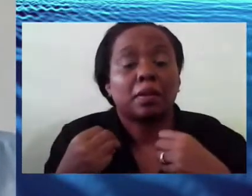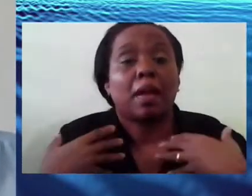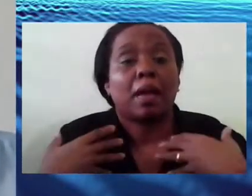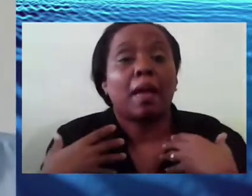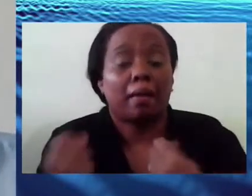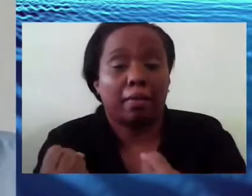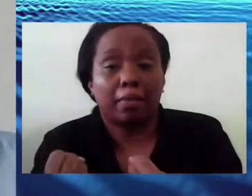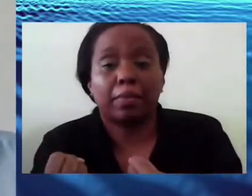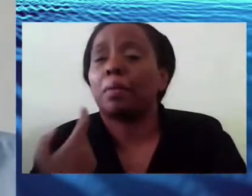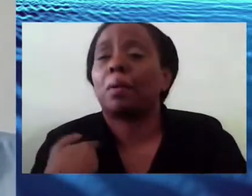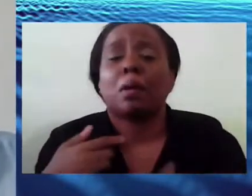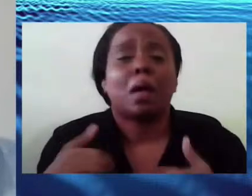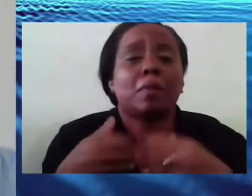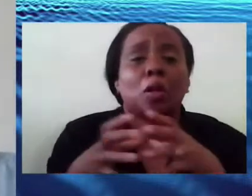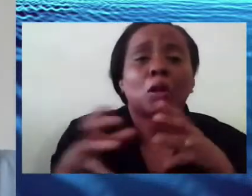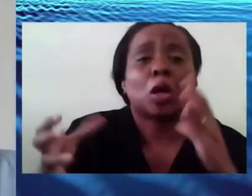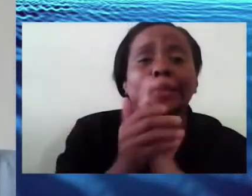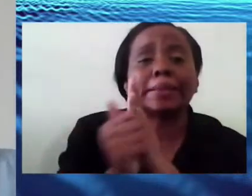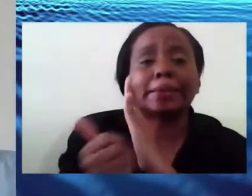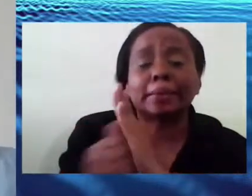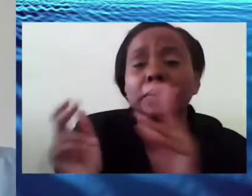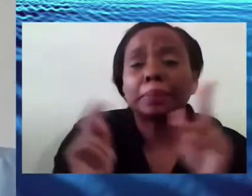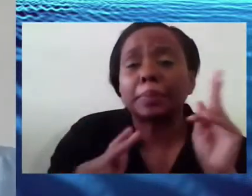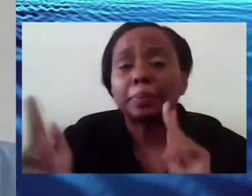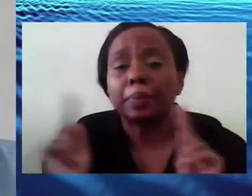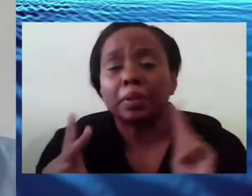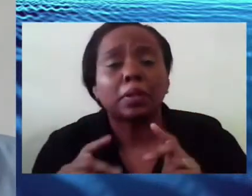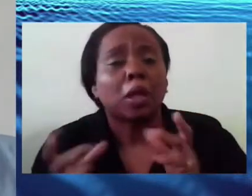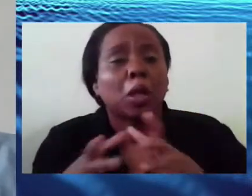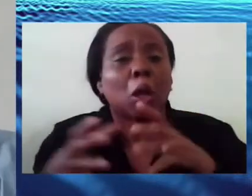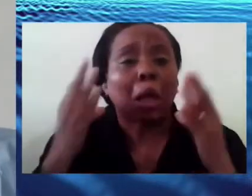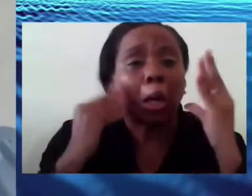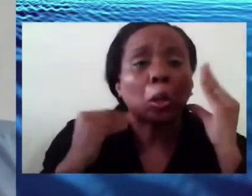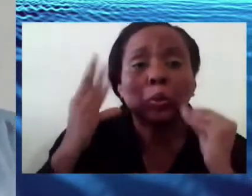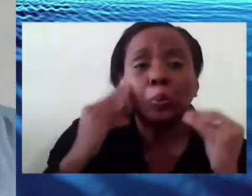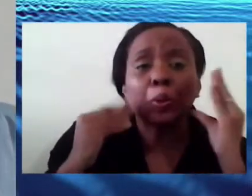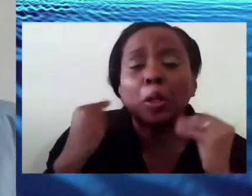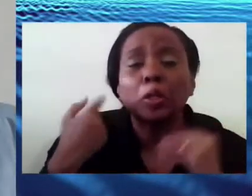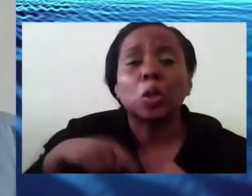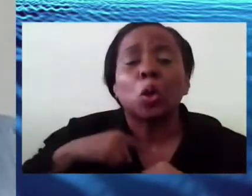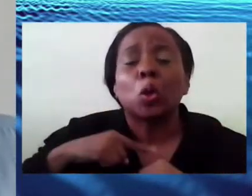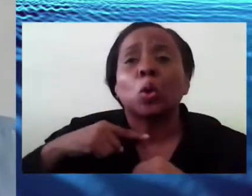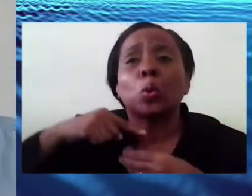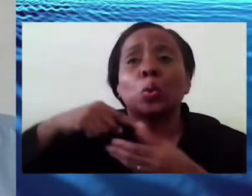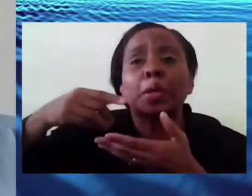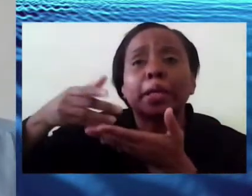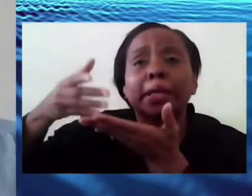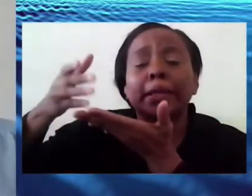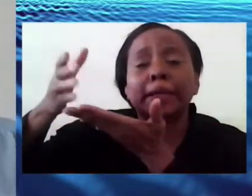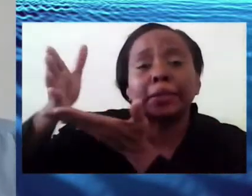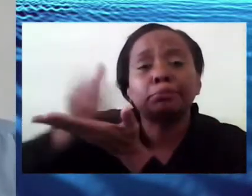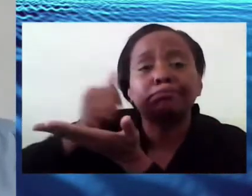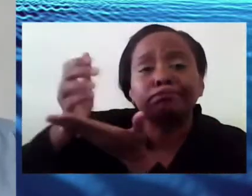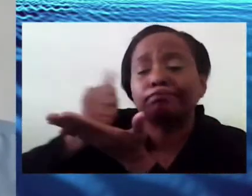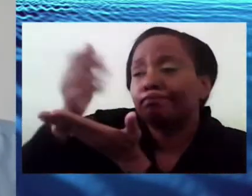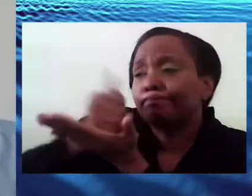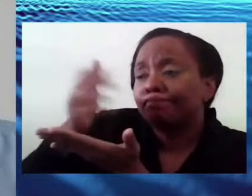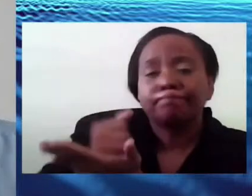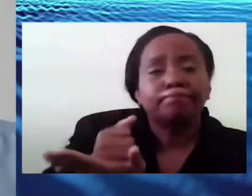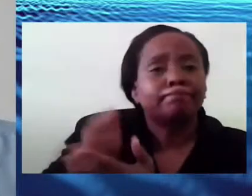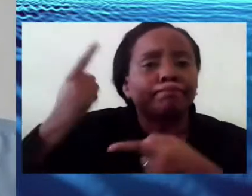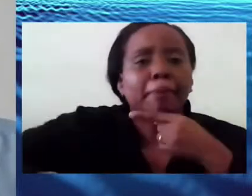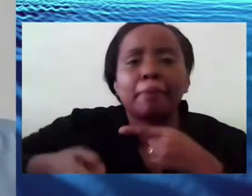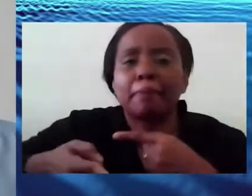technical expertise which we have, in spite of the experience which we've been able now to gather, we cannot do it alone.